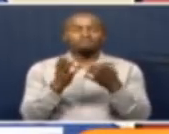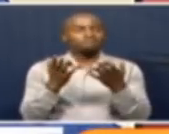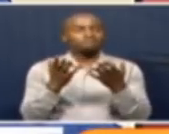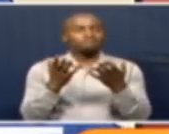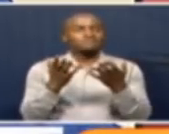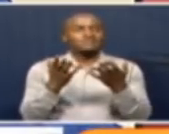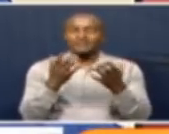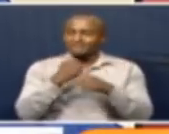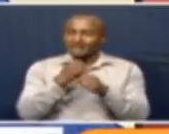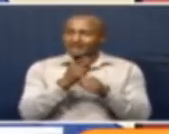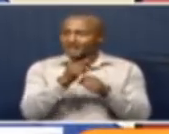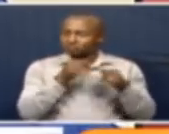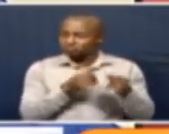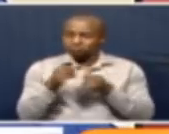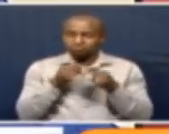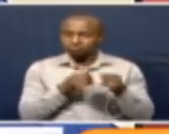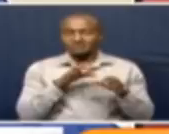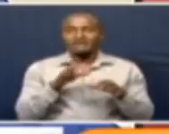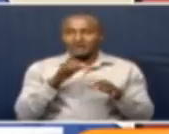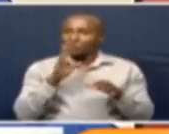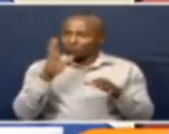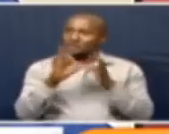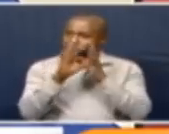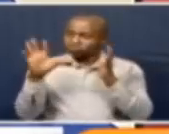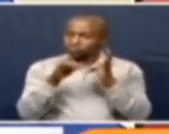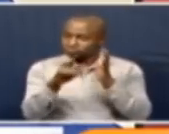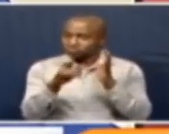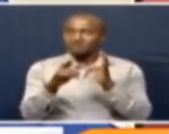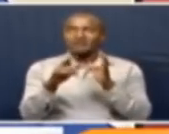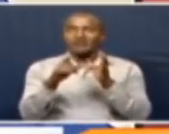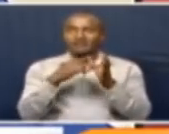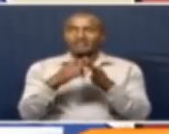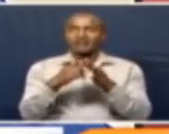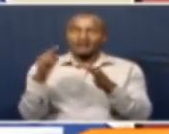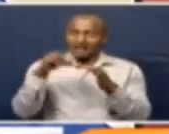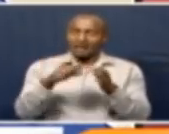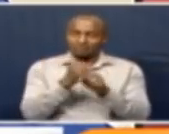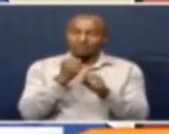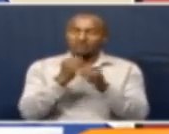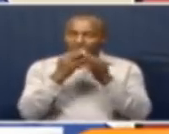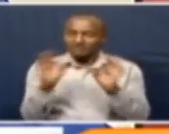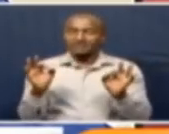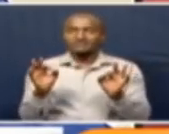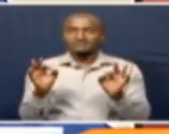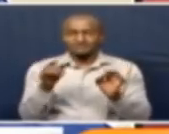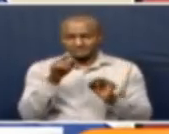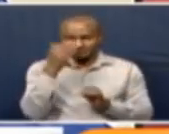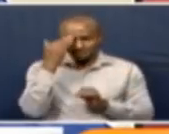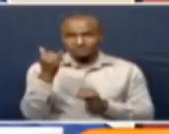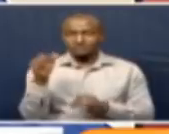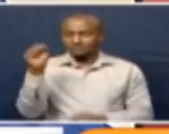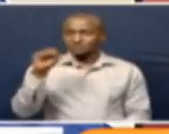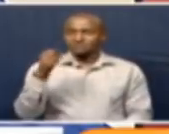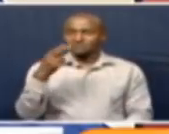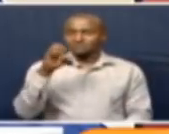to, that, hey, I'll give you the exposure and therefore come in and do this for me for free. And that's why Sheila Kanini,